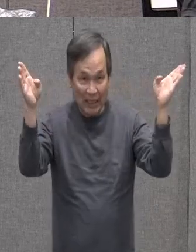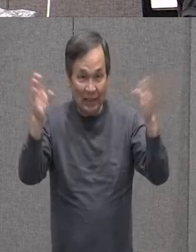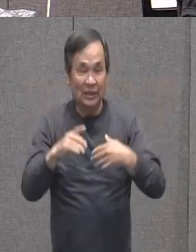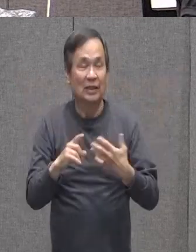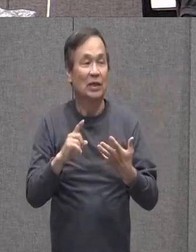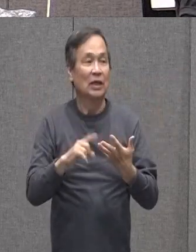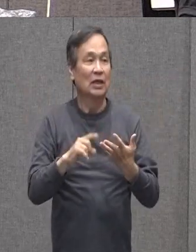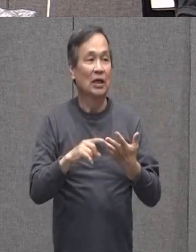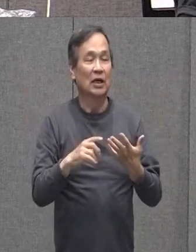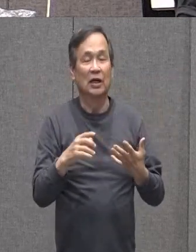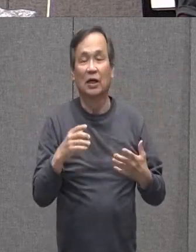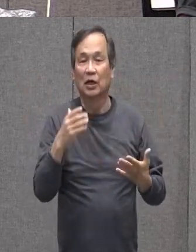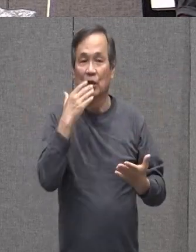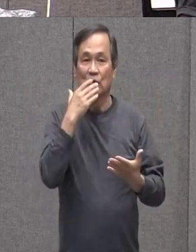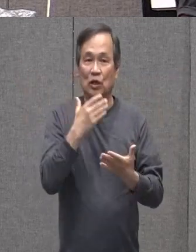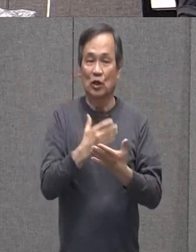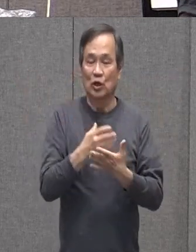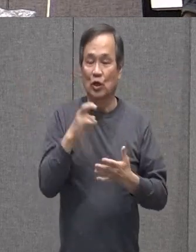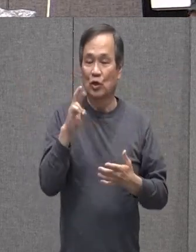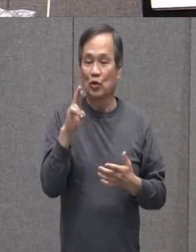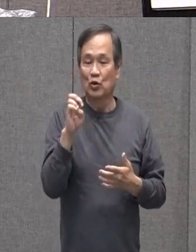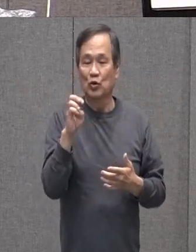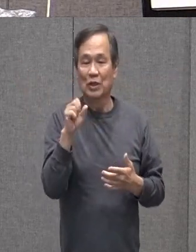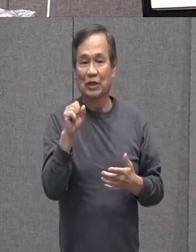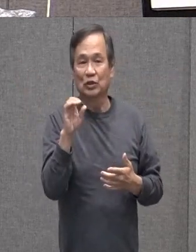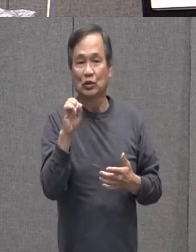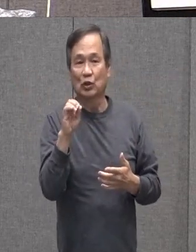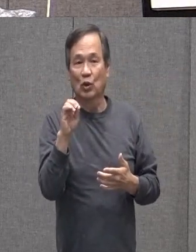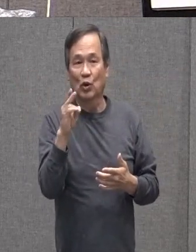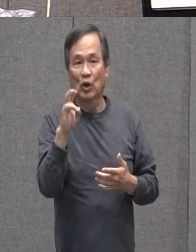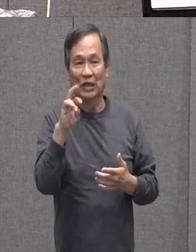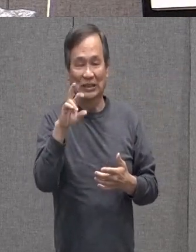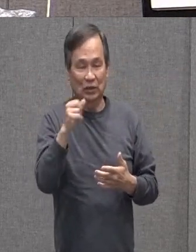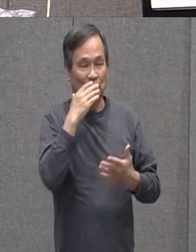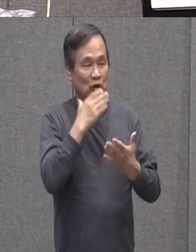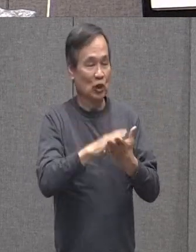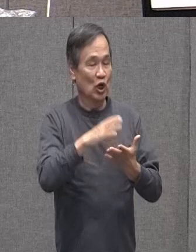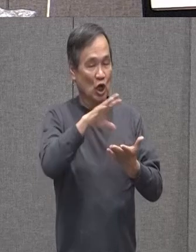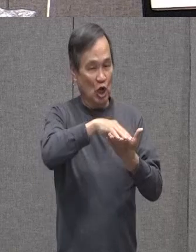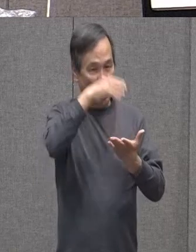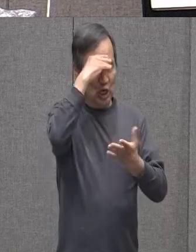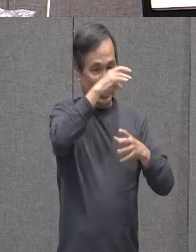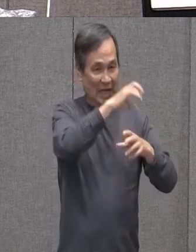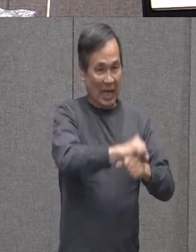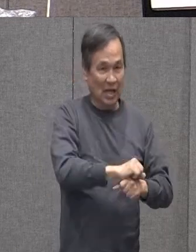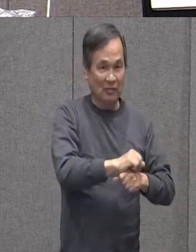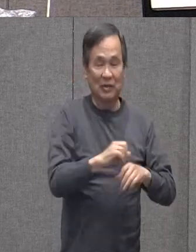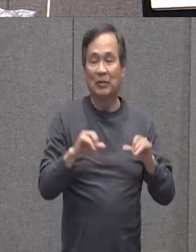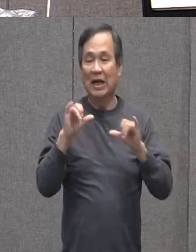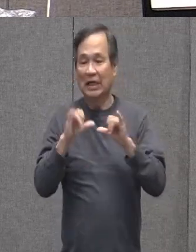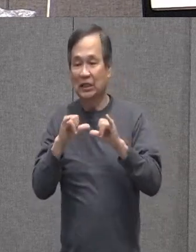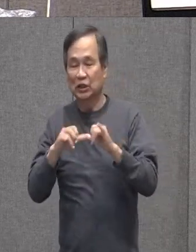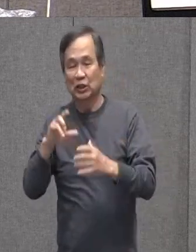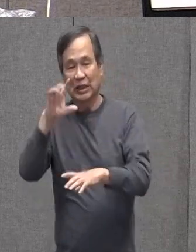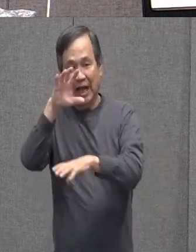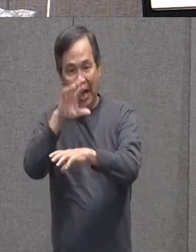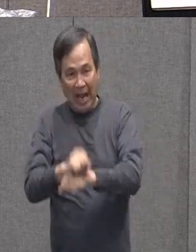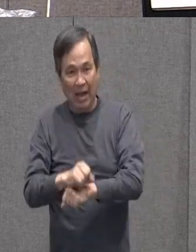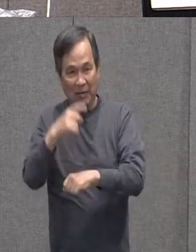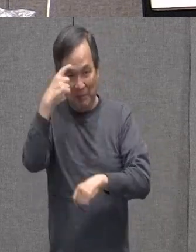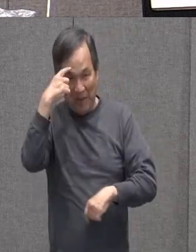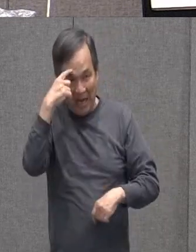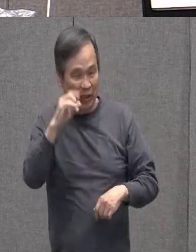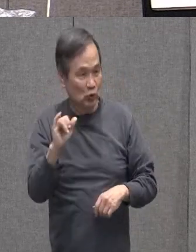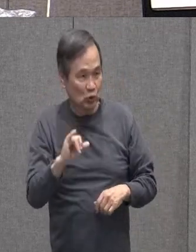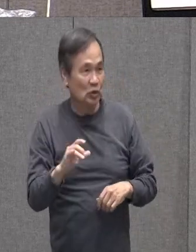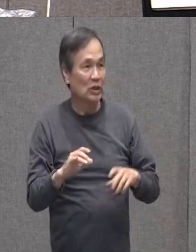open-mindedness, and resourcefulness are some of the learning habits of mind, but we also work with the engineering habits of mind. And those are a little bit more